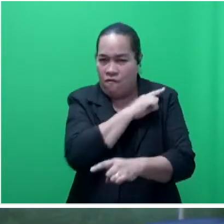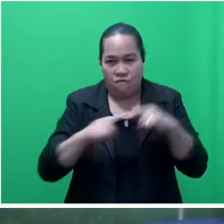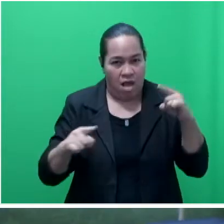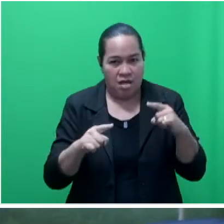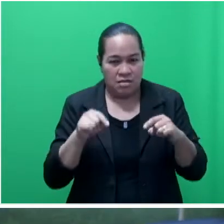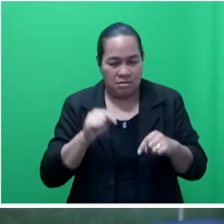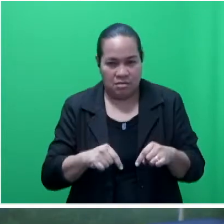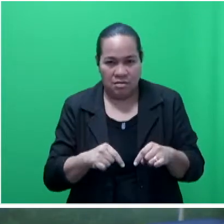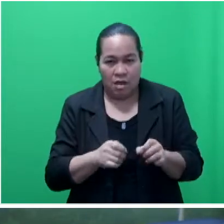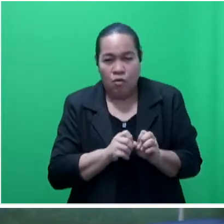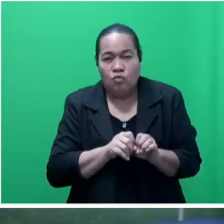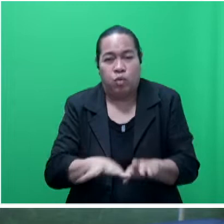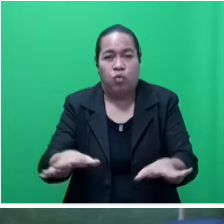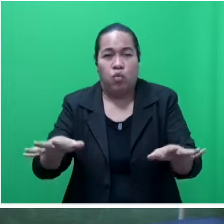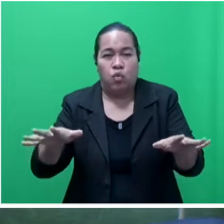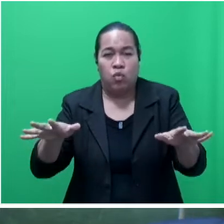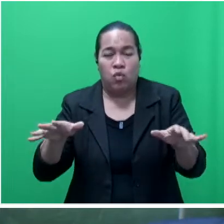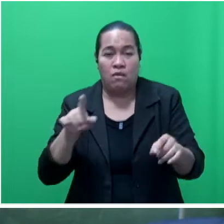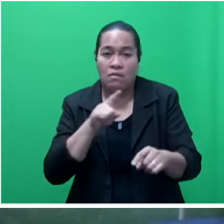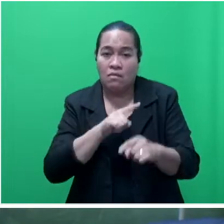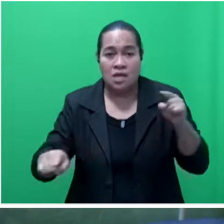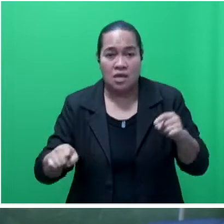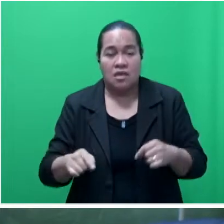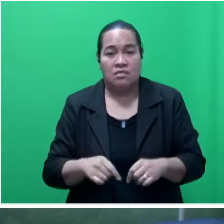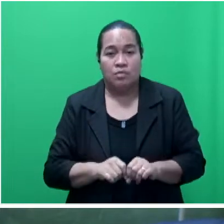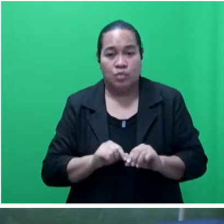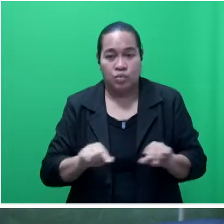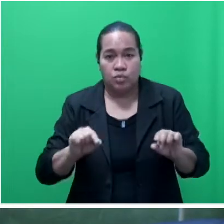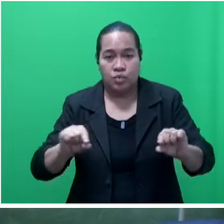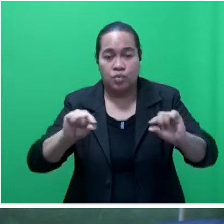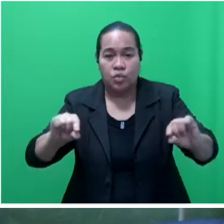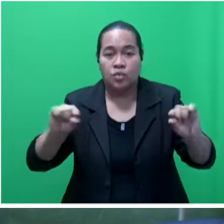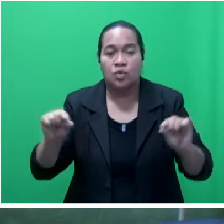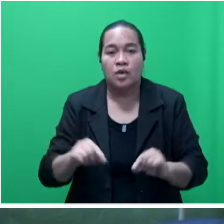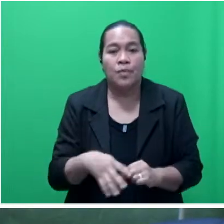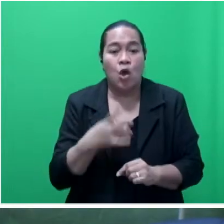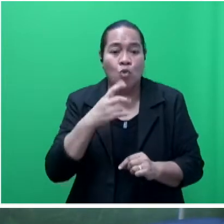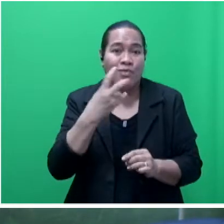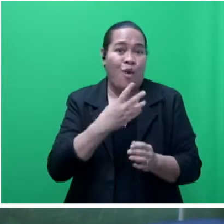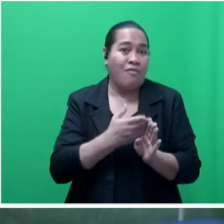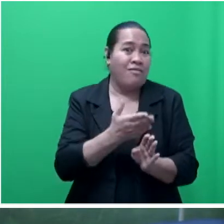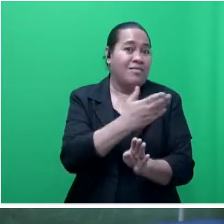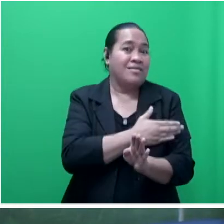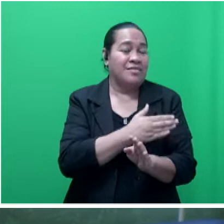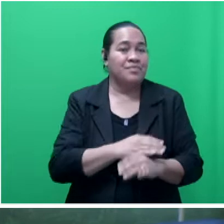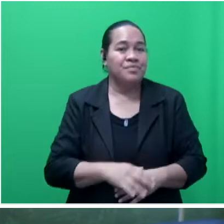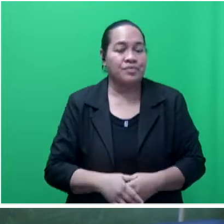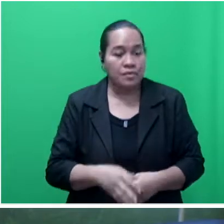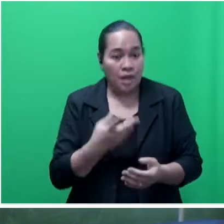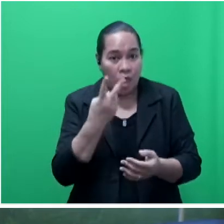such a huge rate, Mr. Speaker, sir. Mr. Speaker, sir, since 2012, we